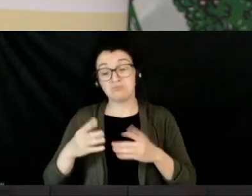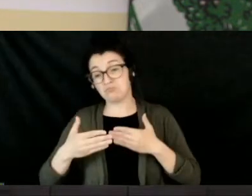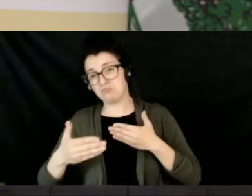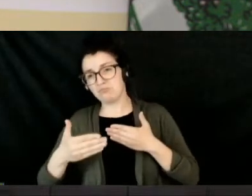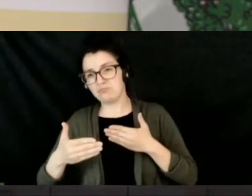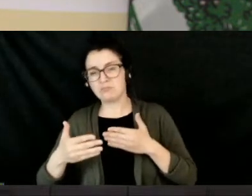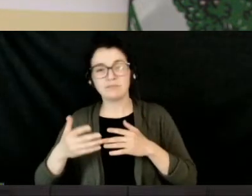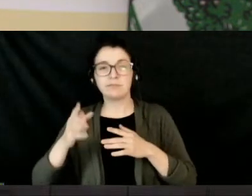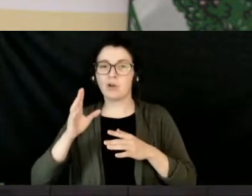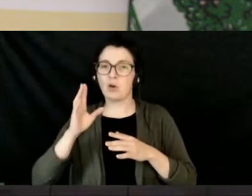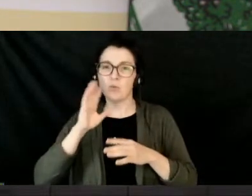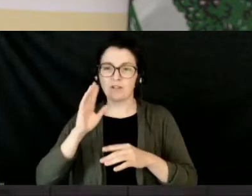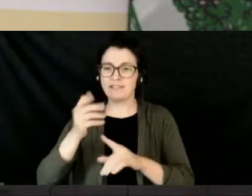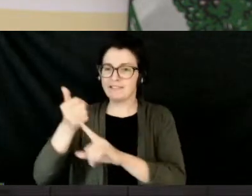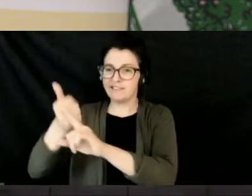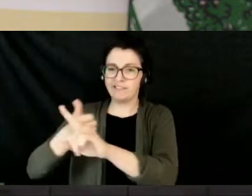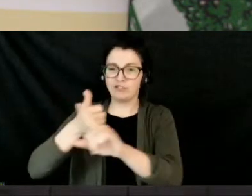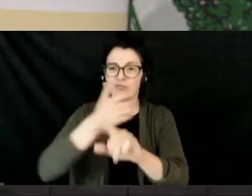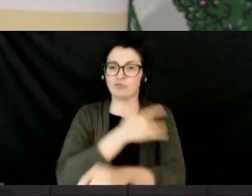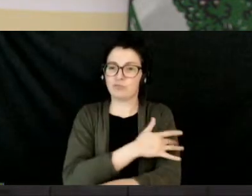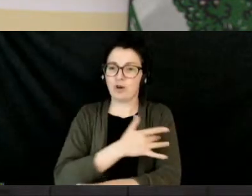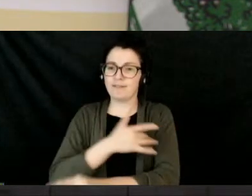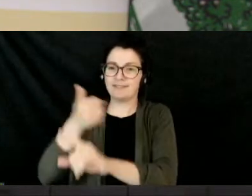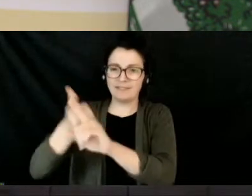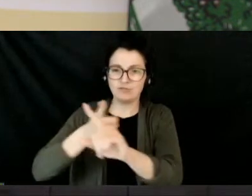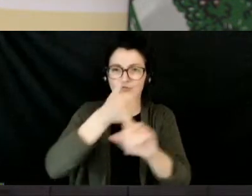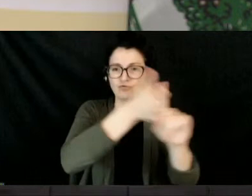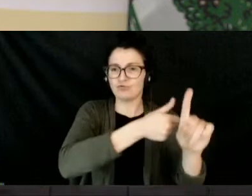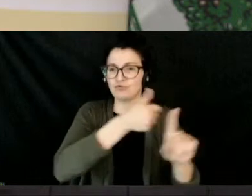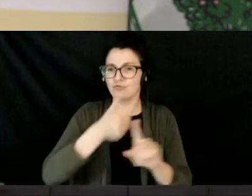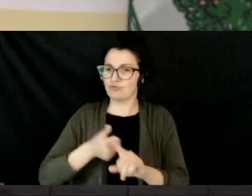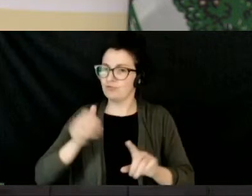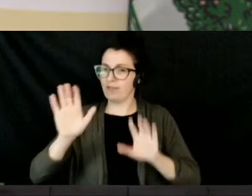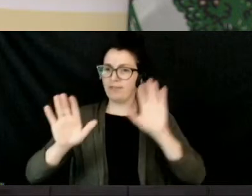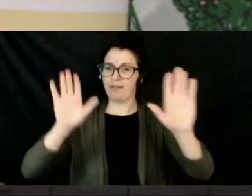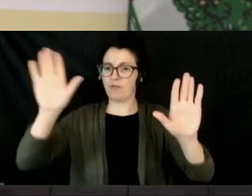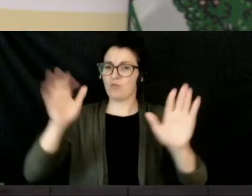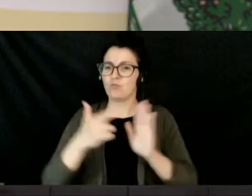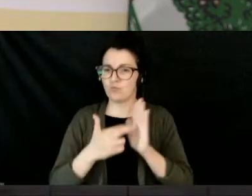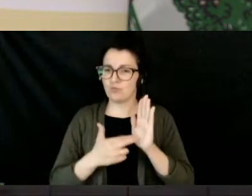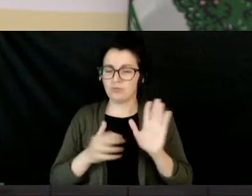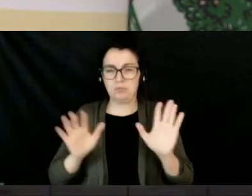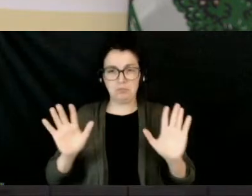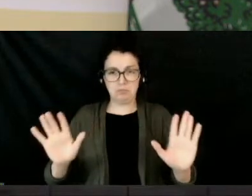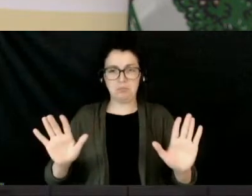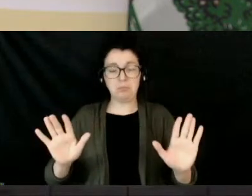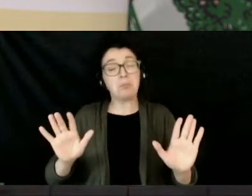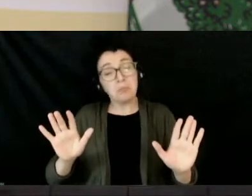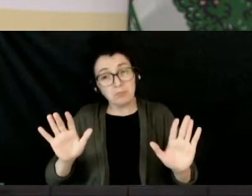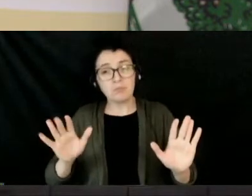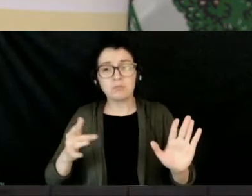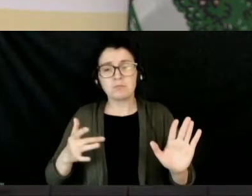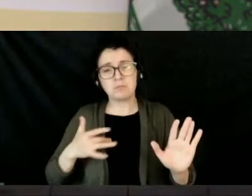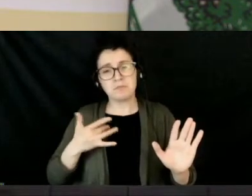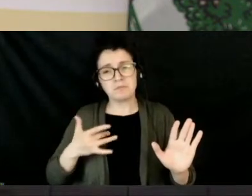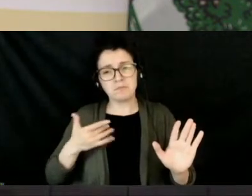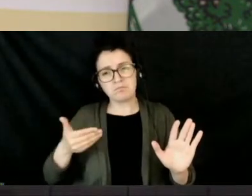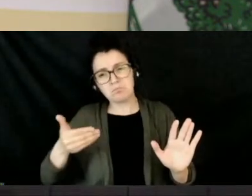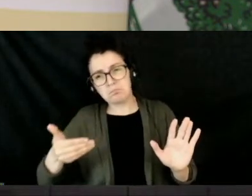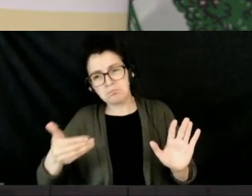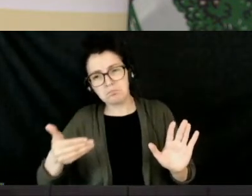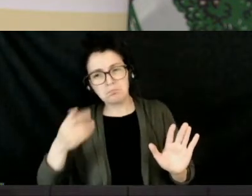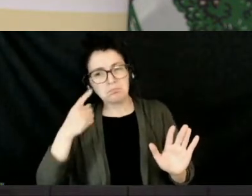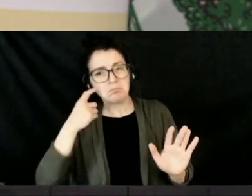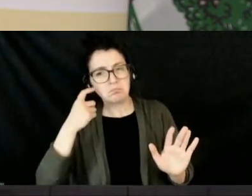own regulations and restrictions, but I suspect that we will all be essentially